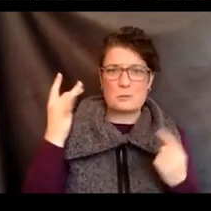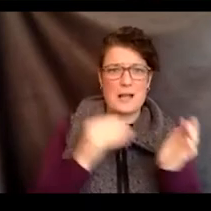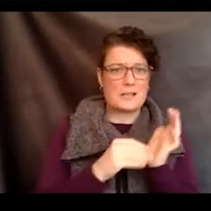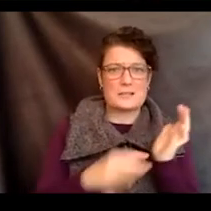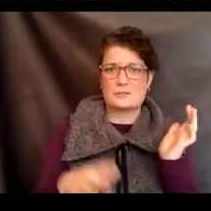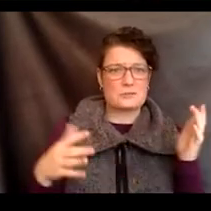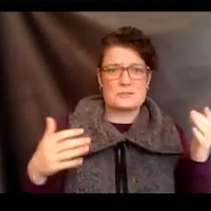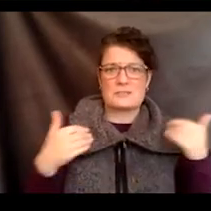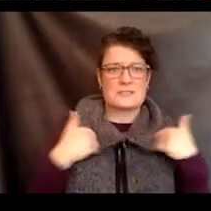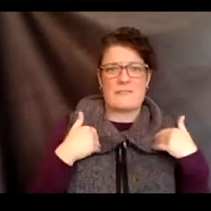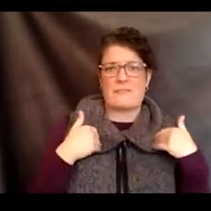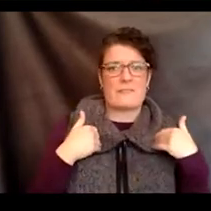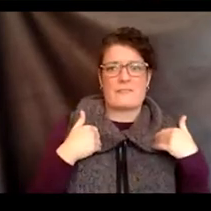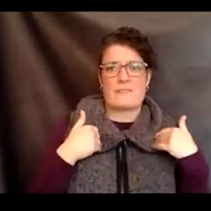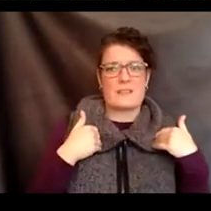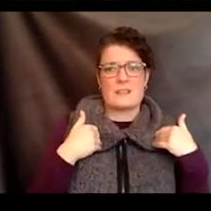have, you know,